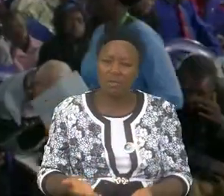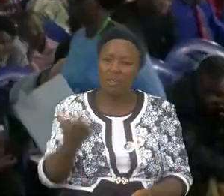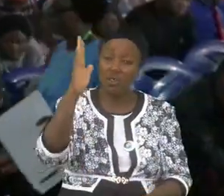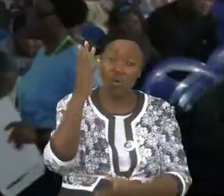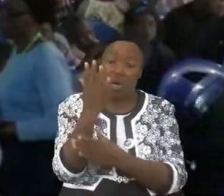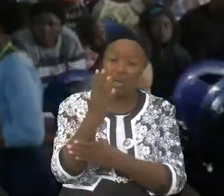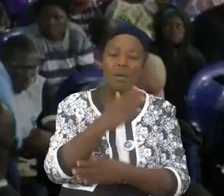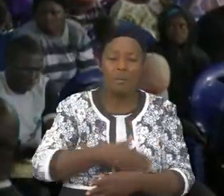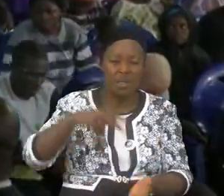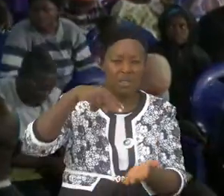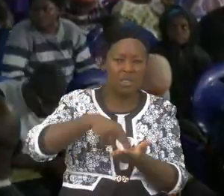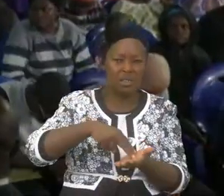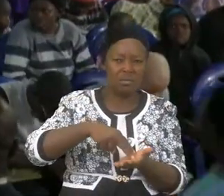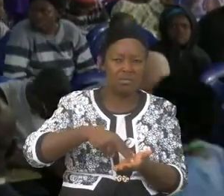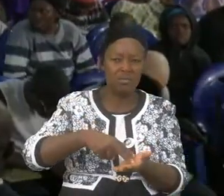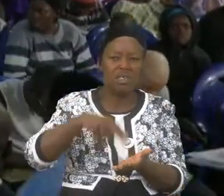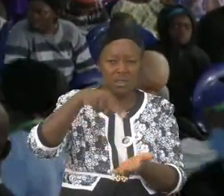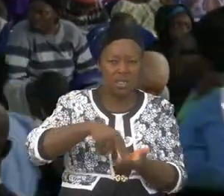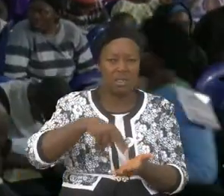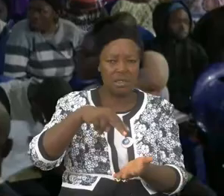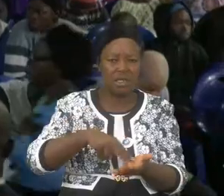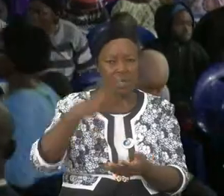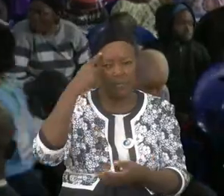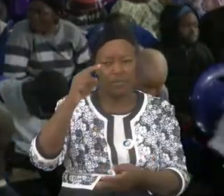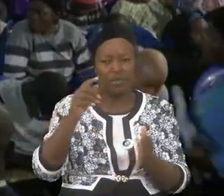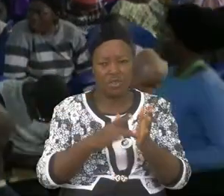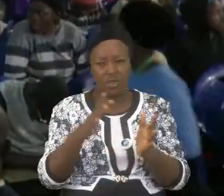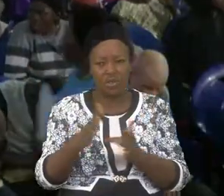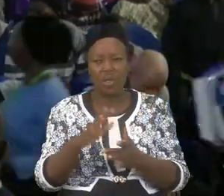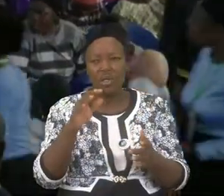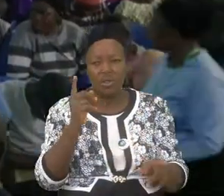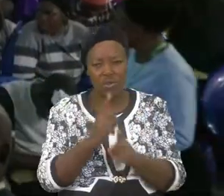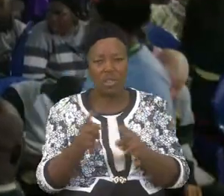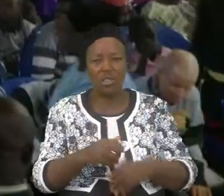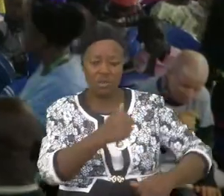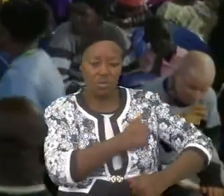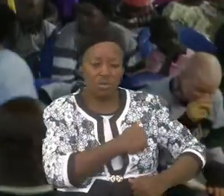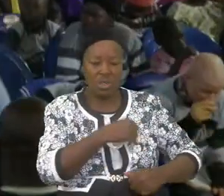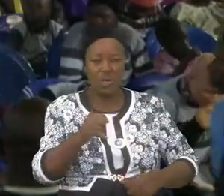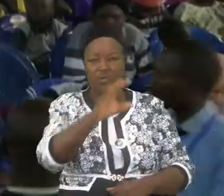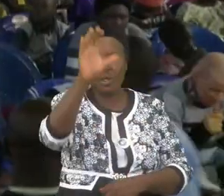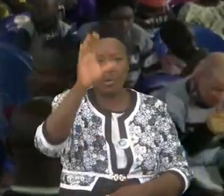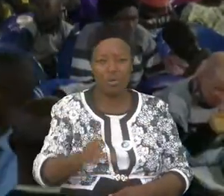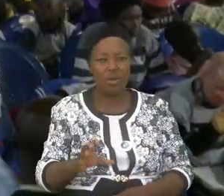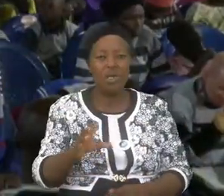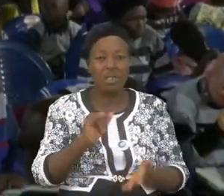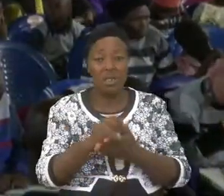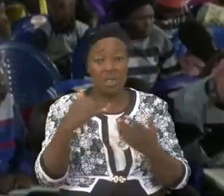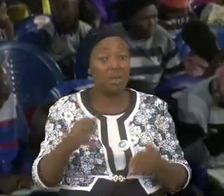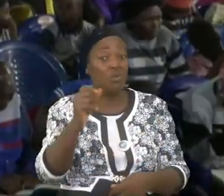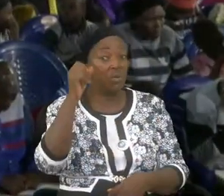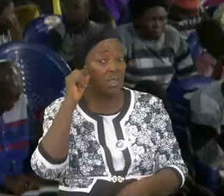a soldier of the cross. Like you now understand He is my Savior. He is my Lord. Like